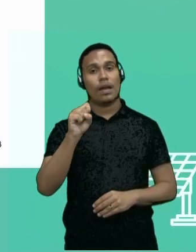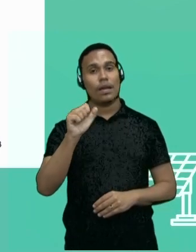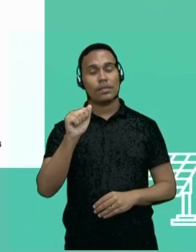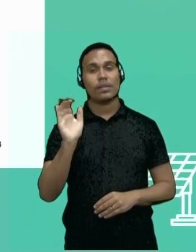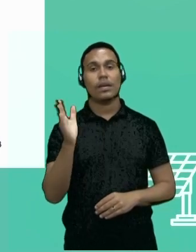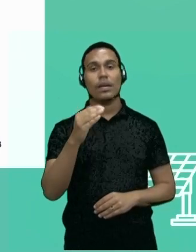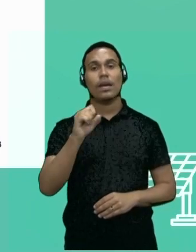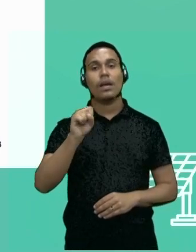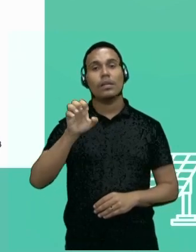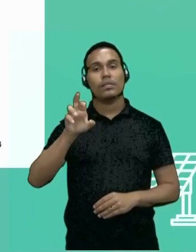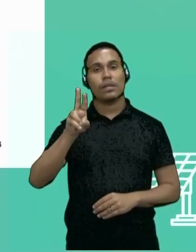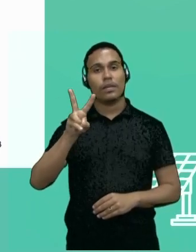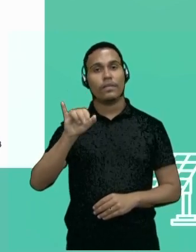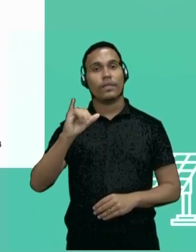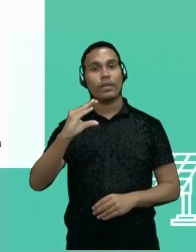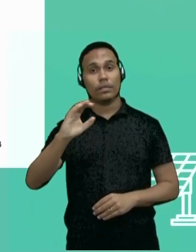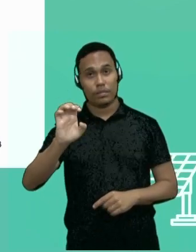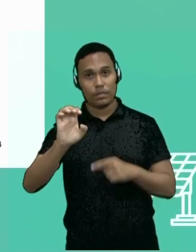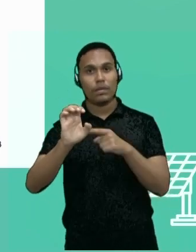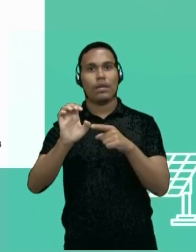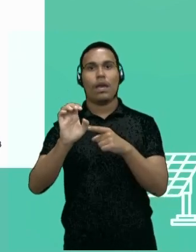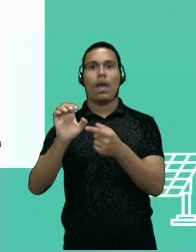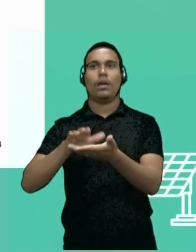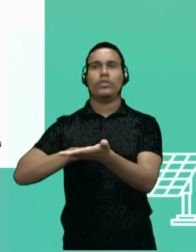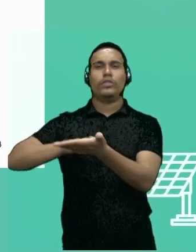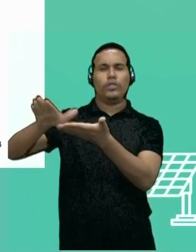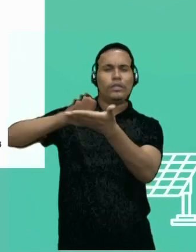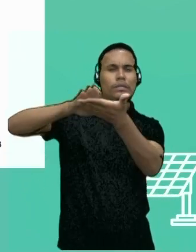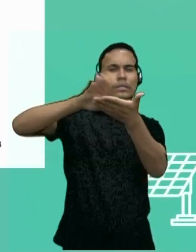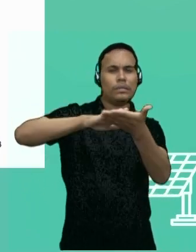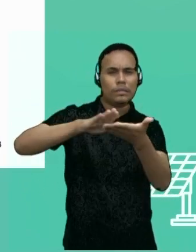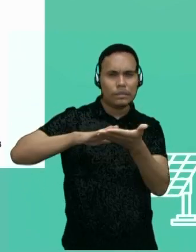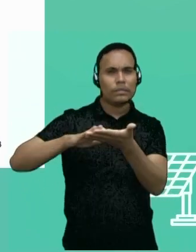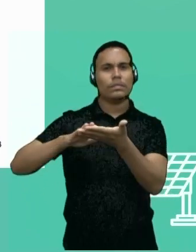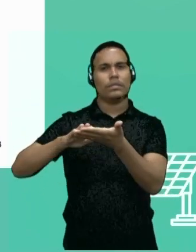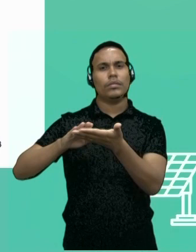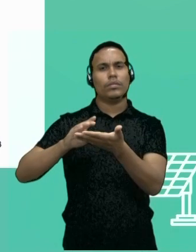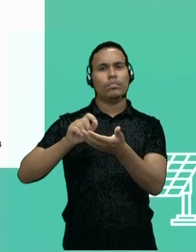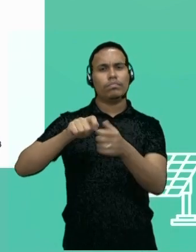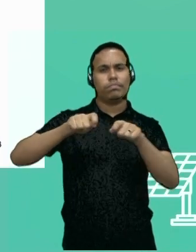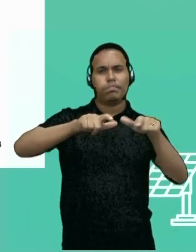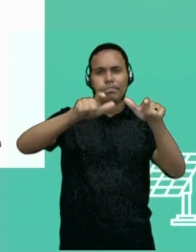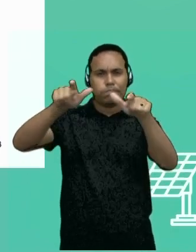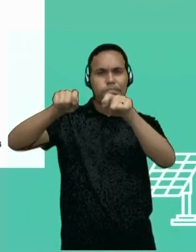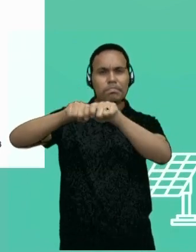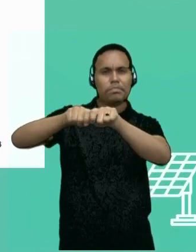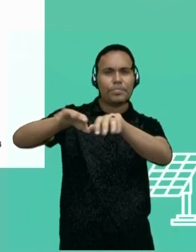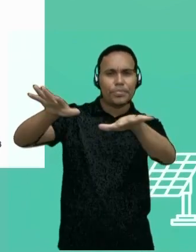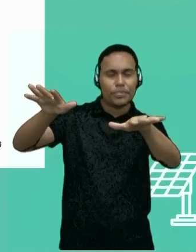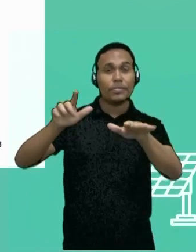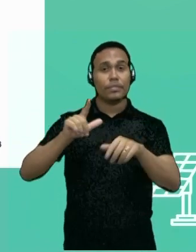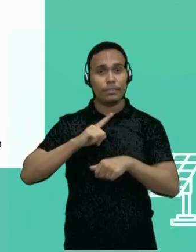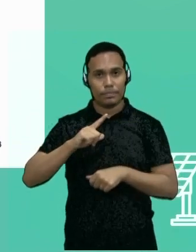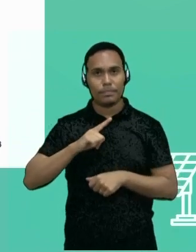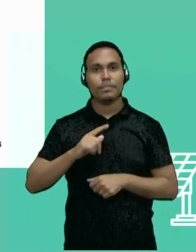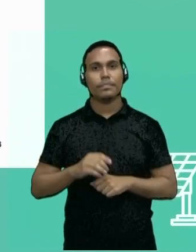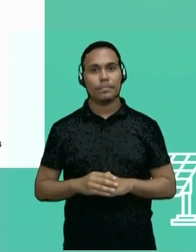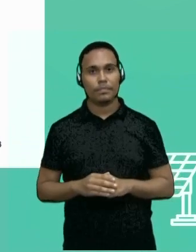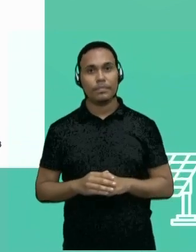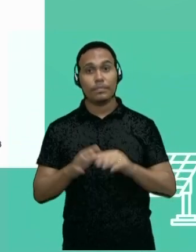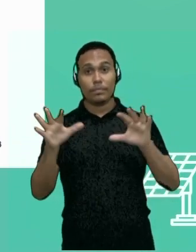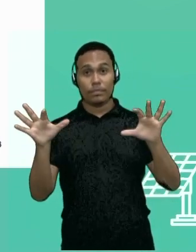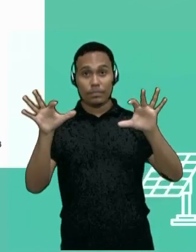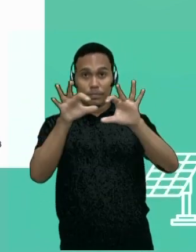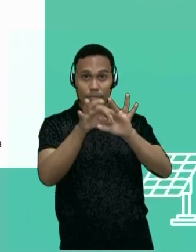and refueling. So it's kind of like a no-fuss solution. On the component side, we have manufacturers of hydrogen